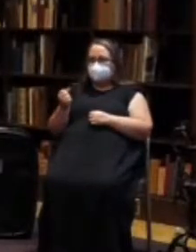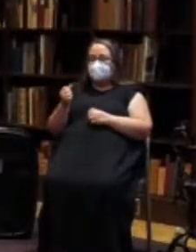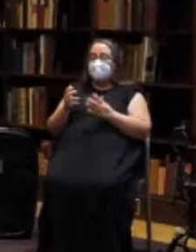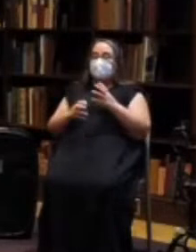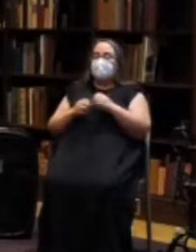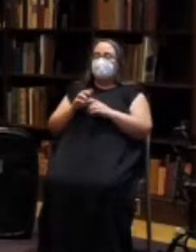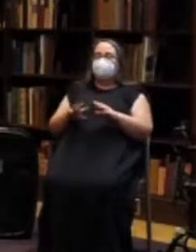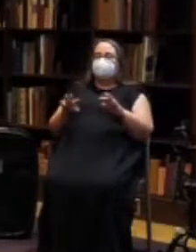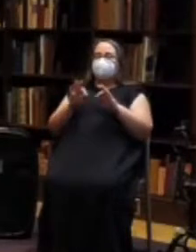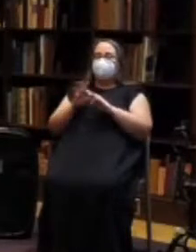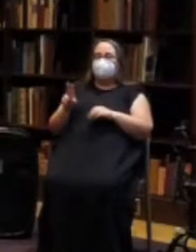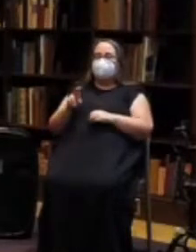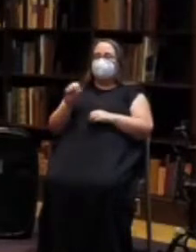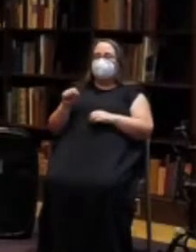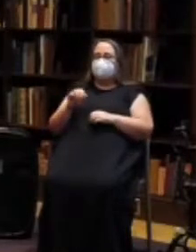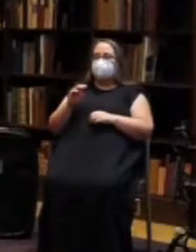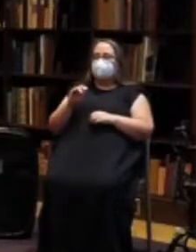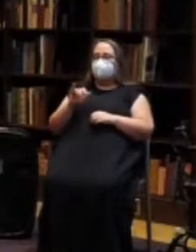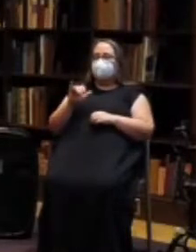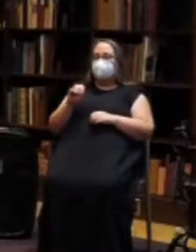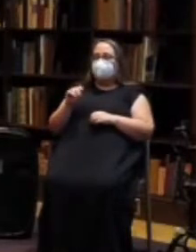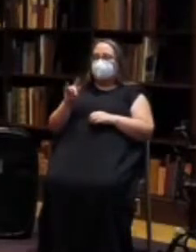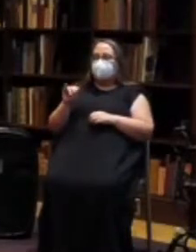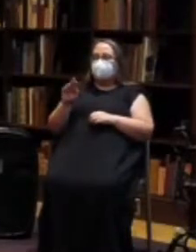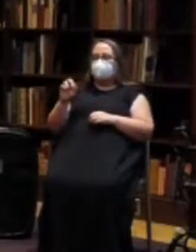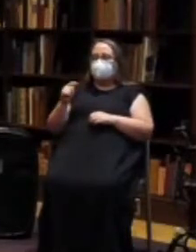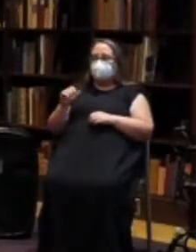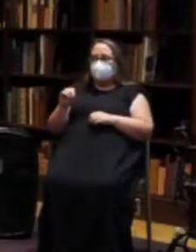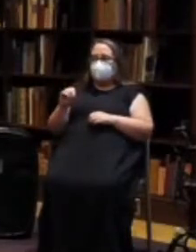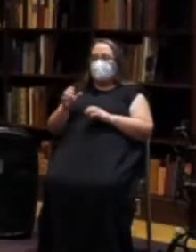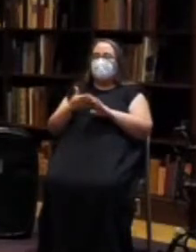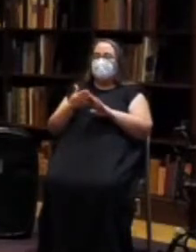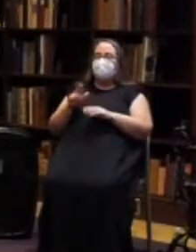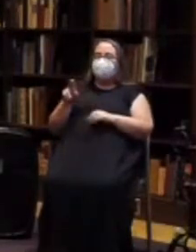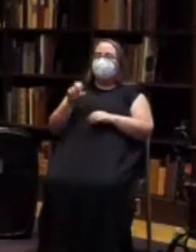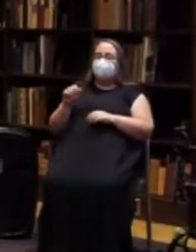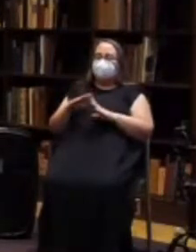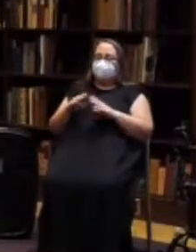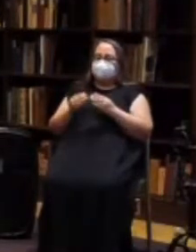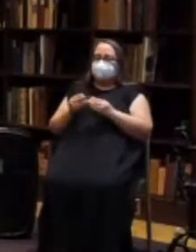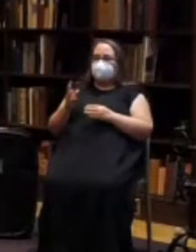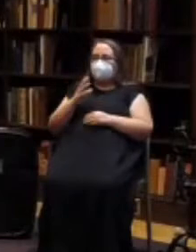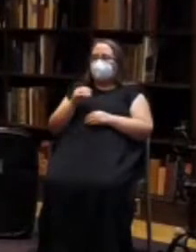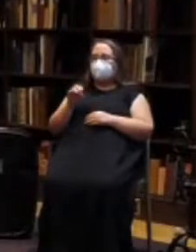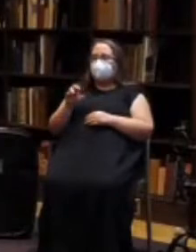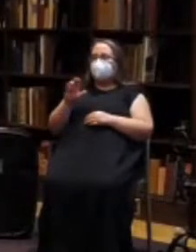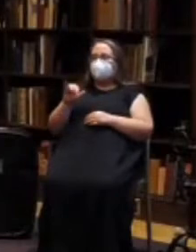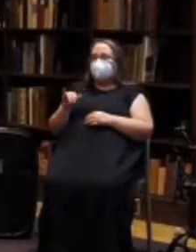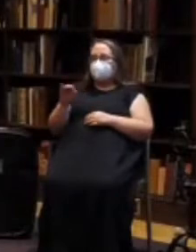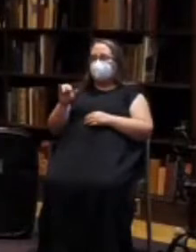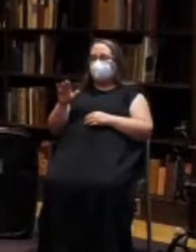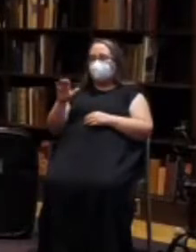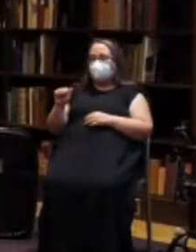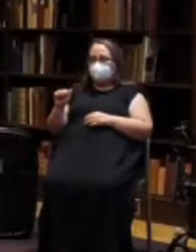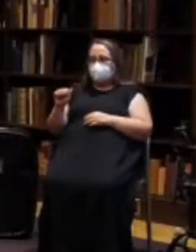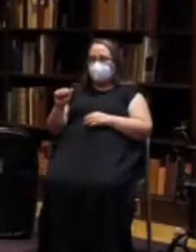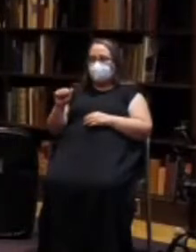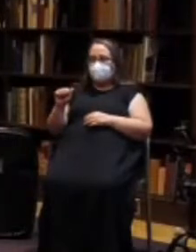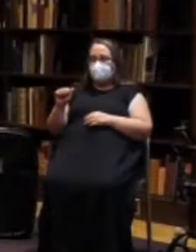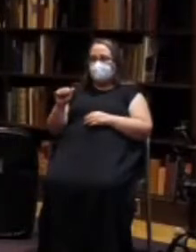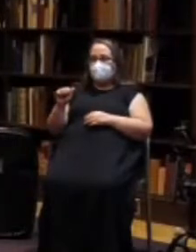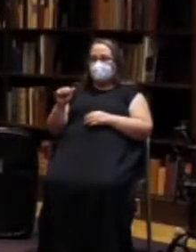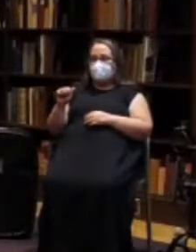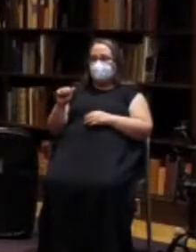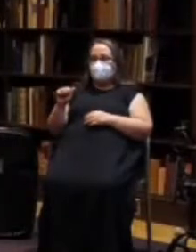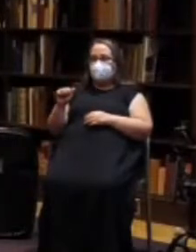Probably the most important in the US were Maulana Karenga, who ran the US organization, and Amiri Baraka, who,